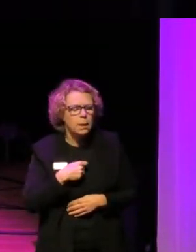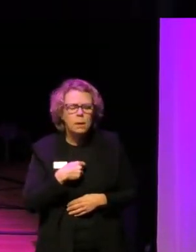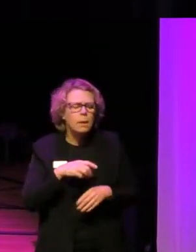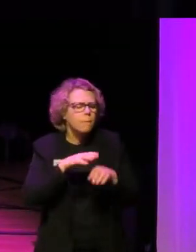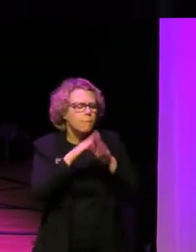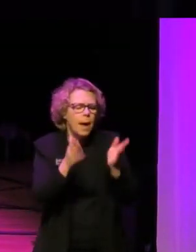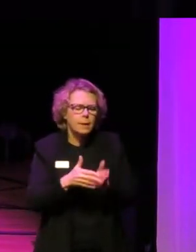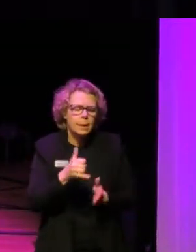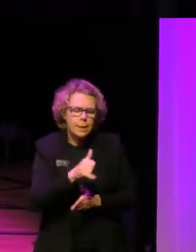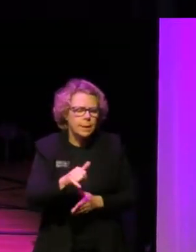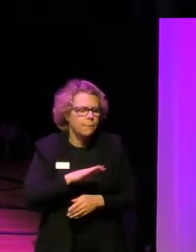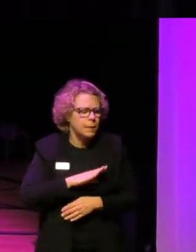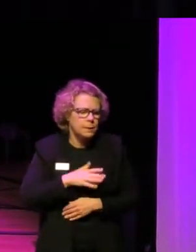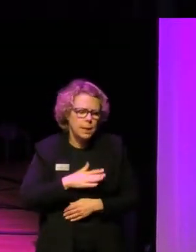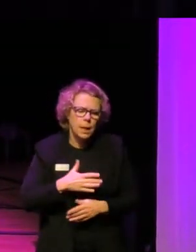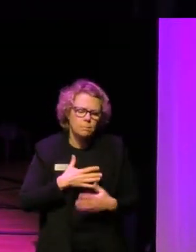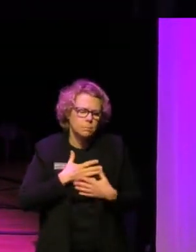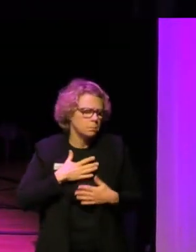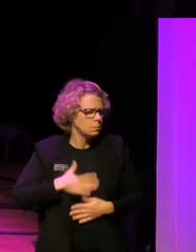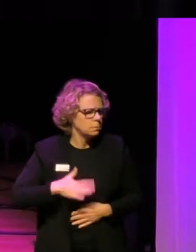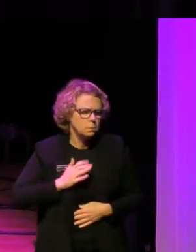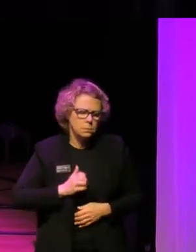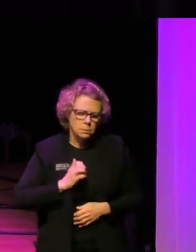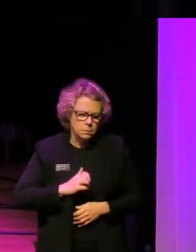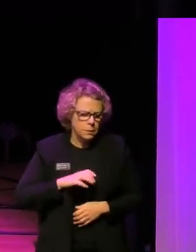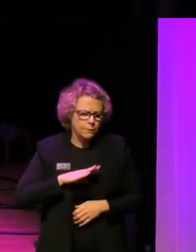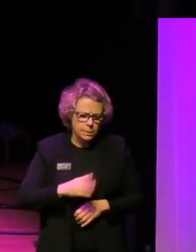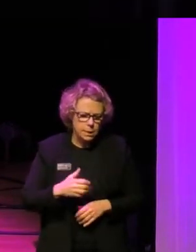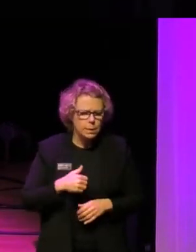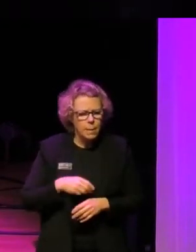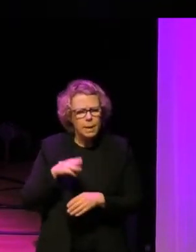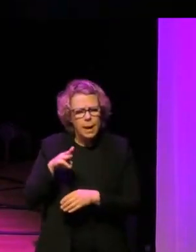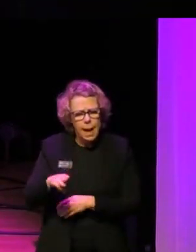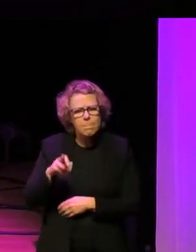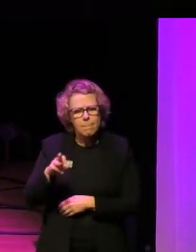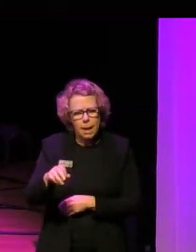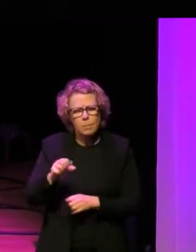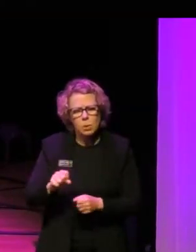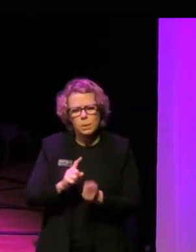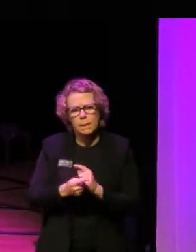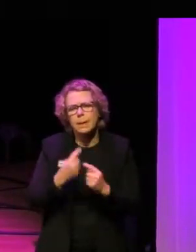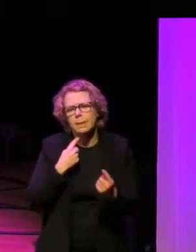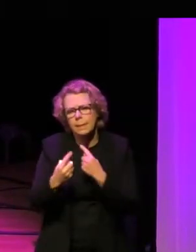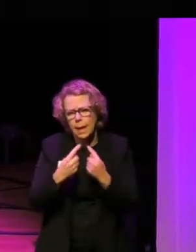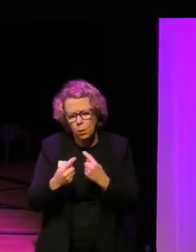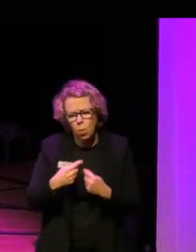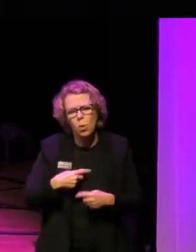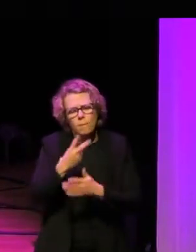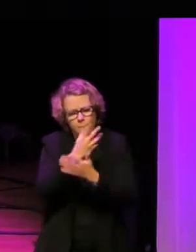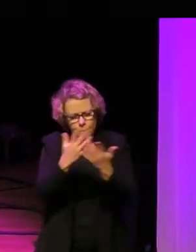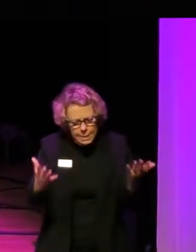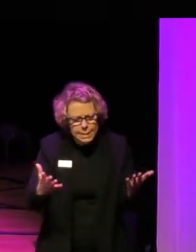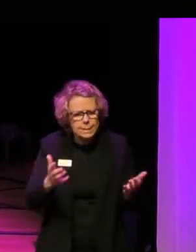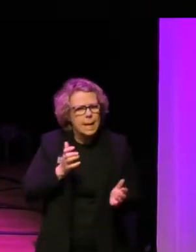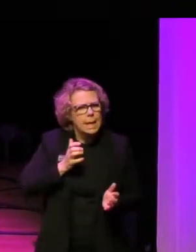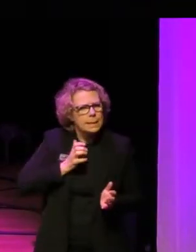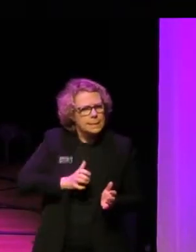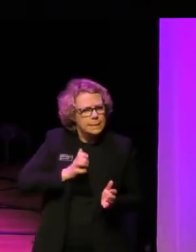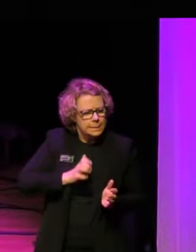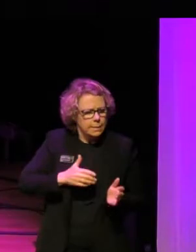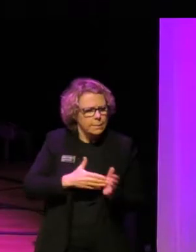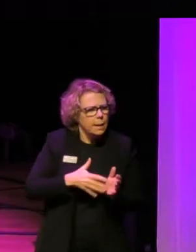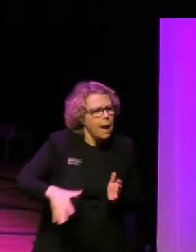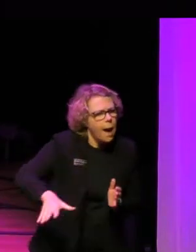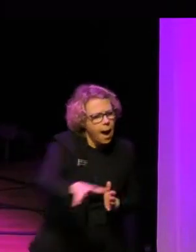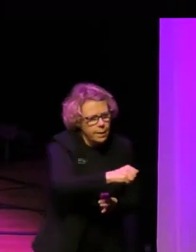no compassion to me. So let human rights be the dialogue of showing compassion to everyone, but